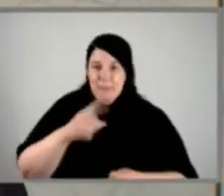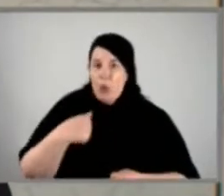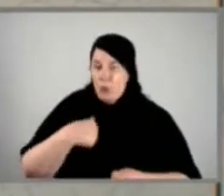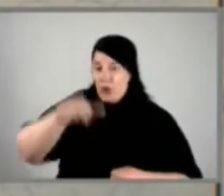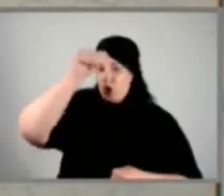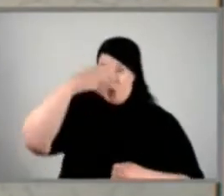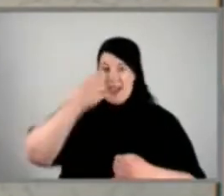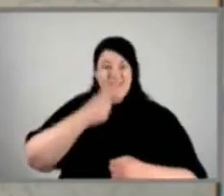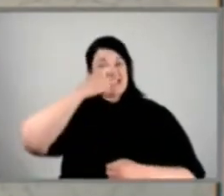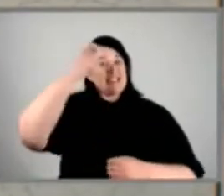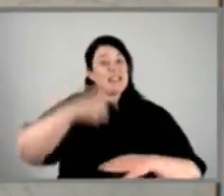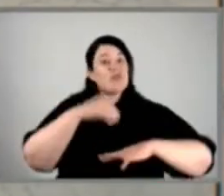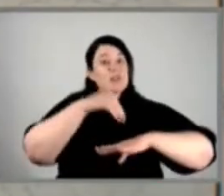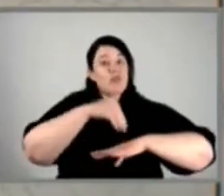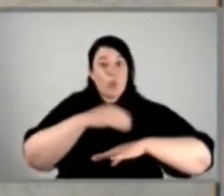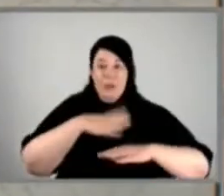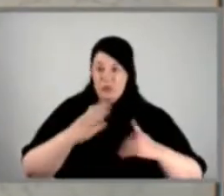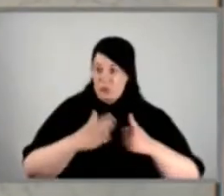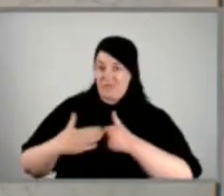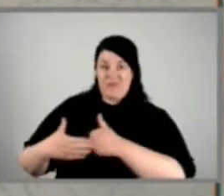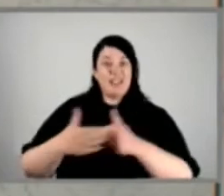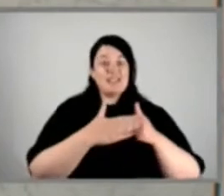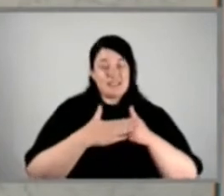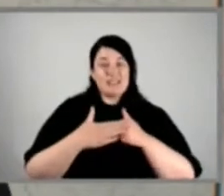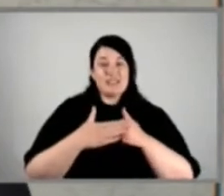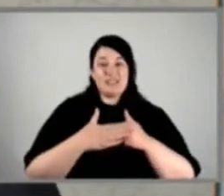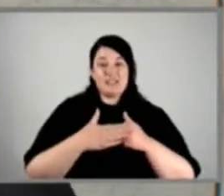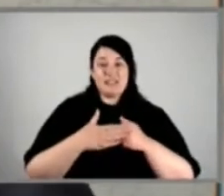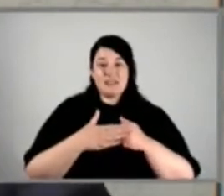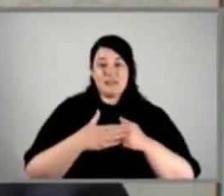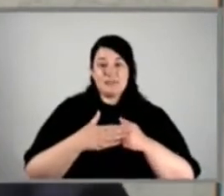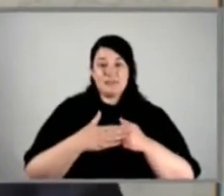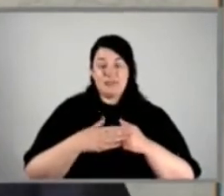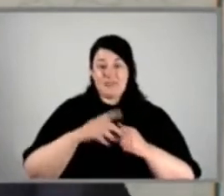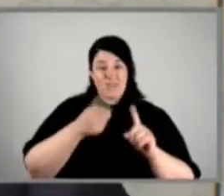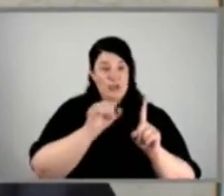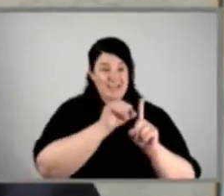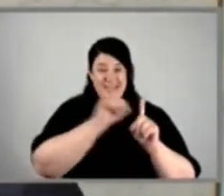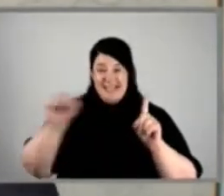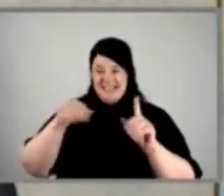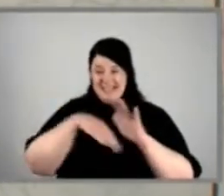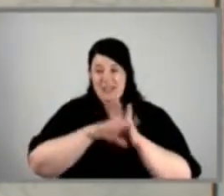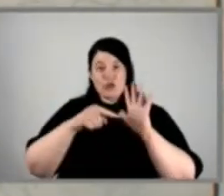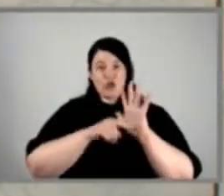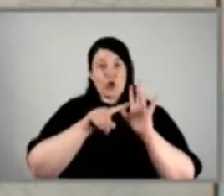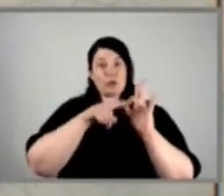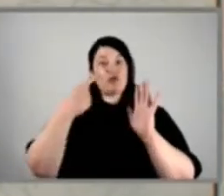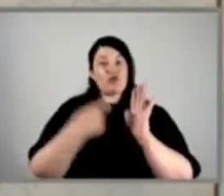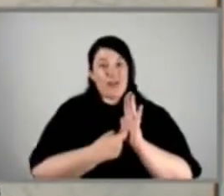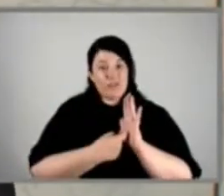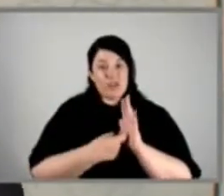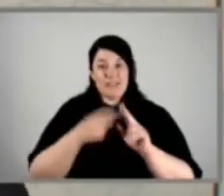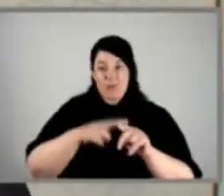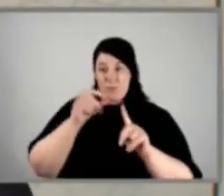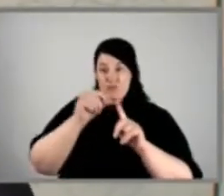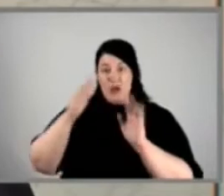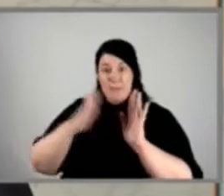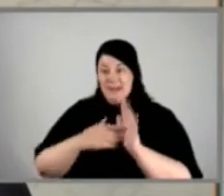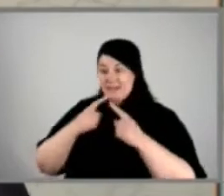be dealt with. The first 4 words, the first sentence in the terms of reference from the Prime Minister to the expert advisory panel